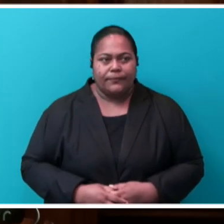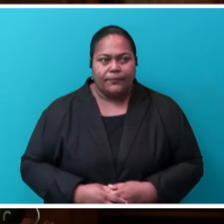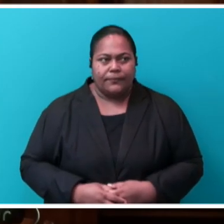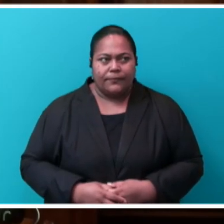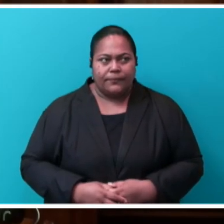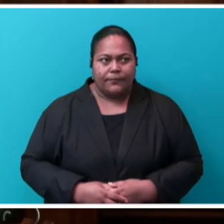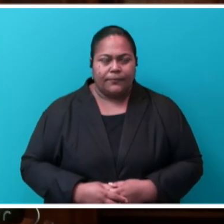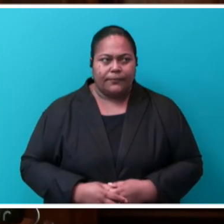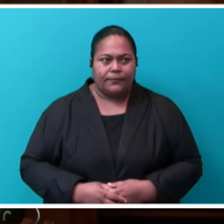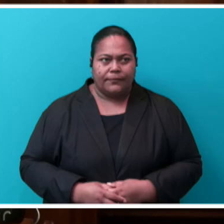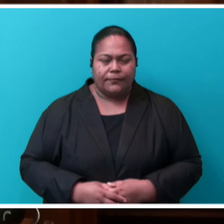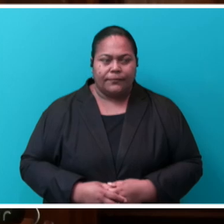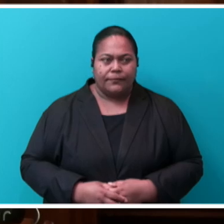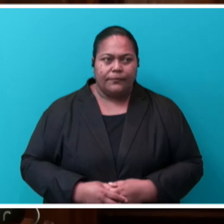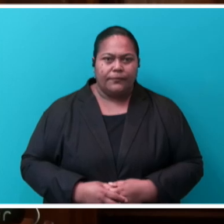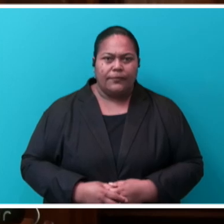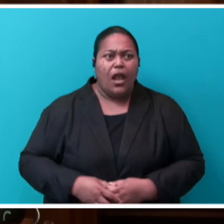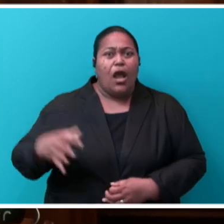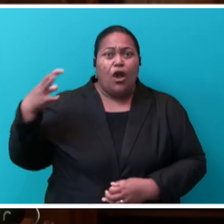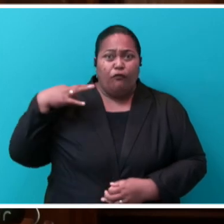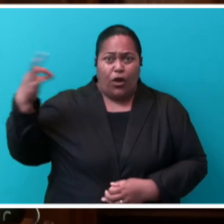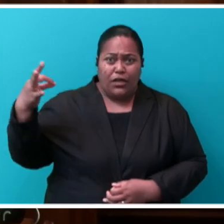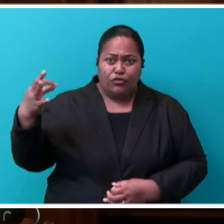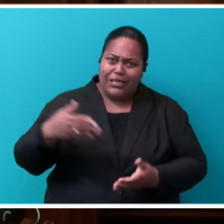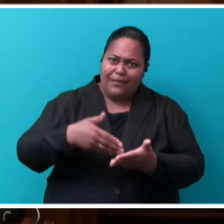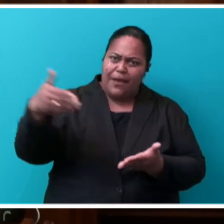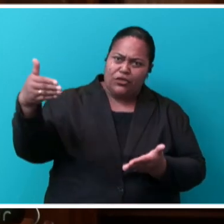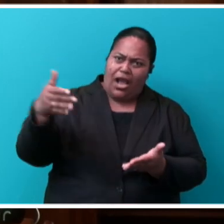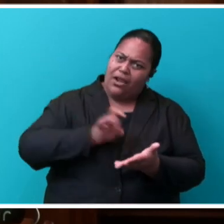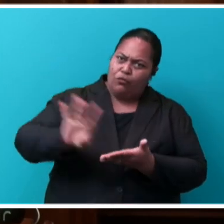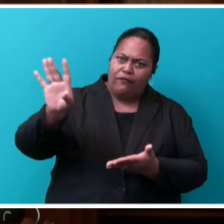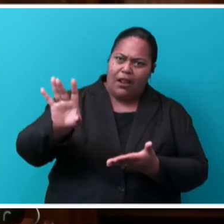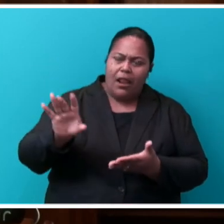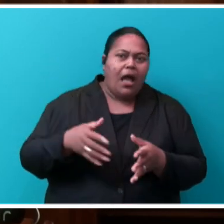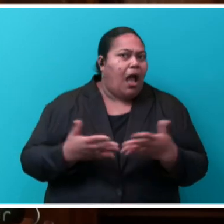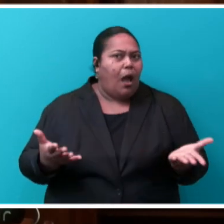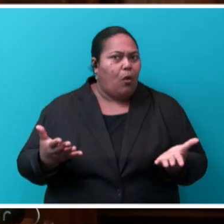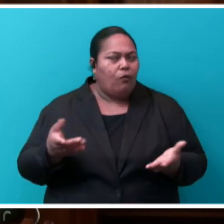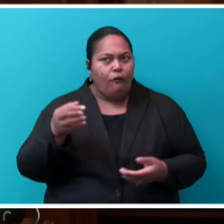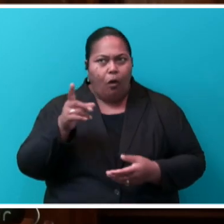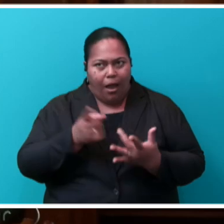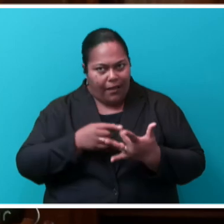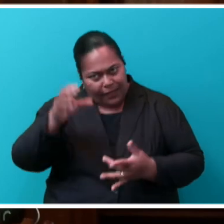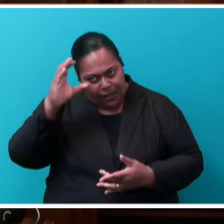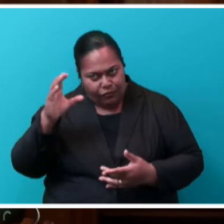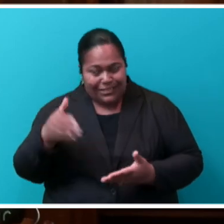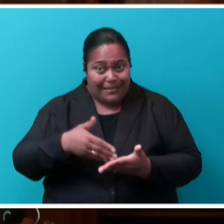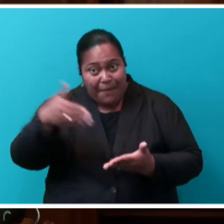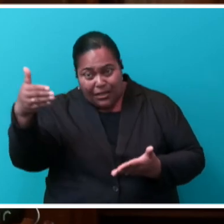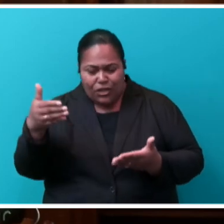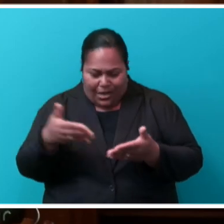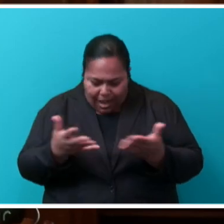The voluntary departure and removal mechanism. The department is intensifying consultation efforts